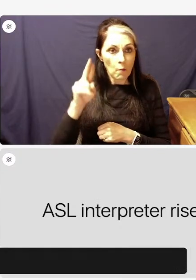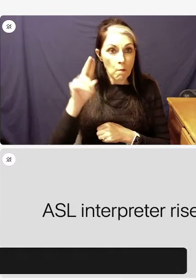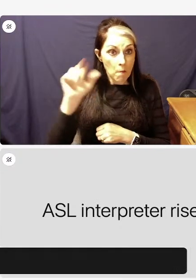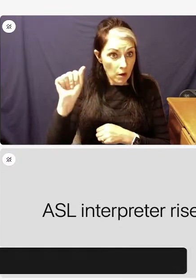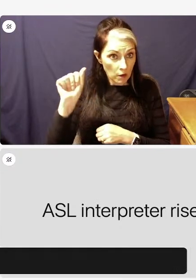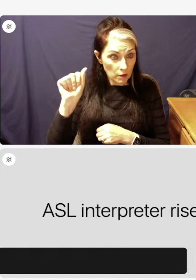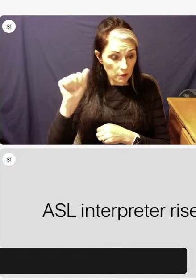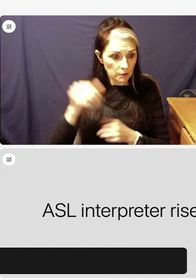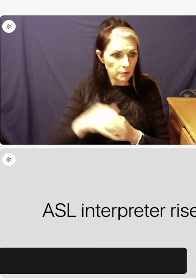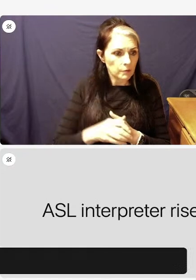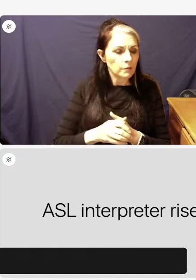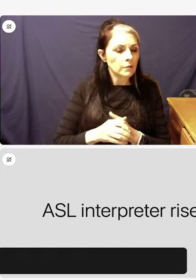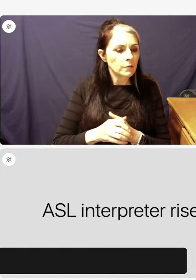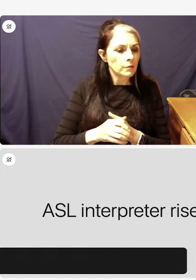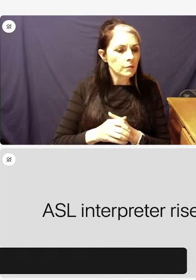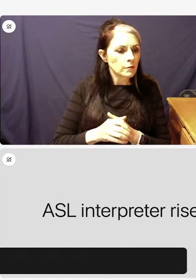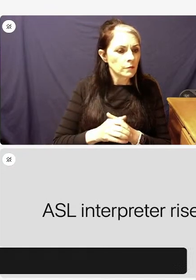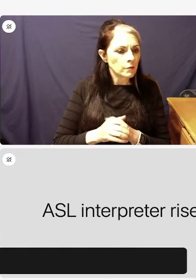no